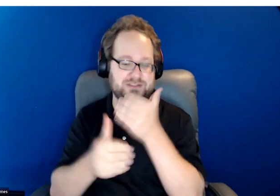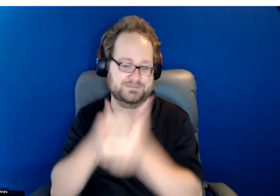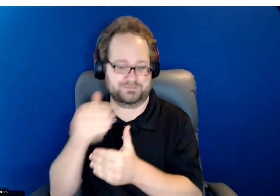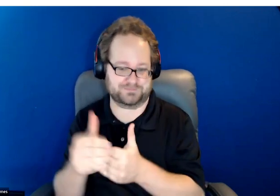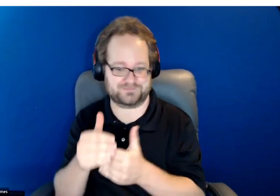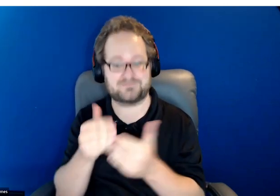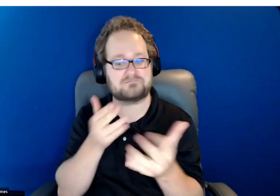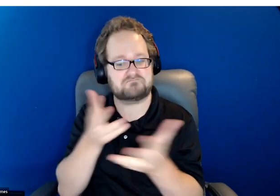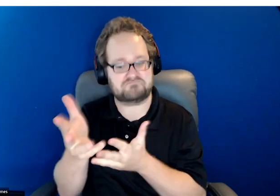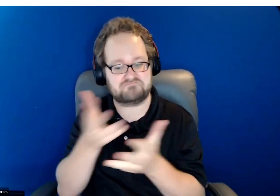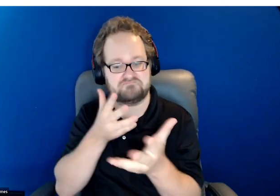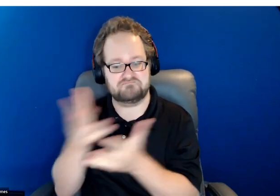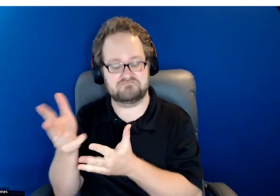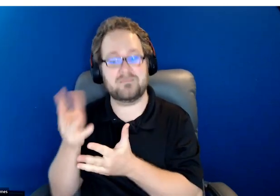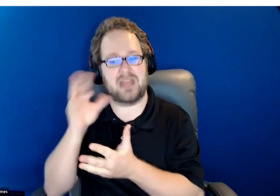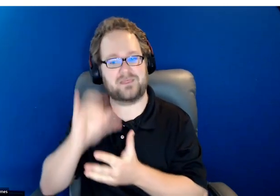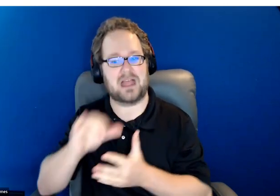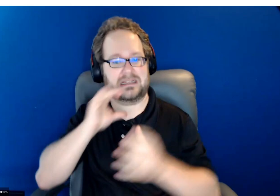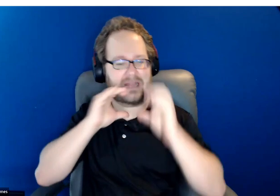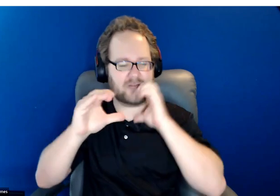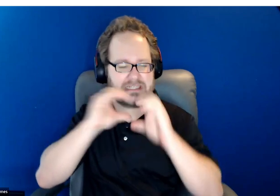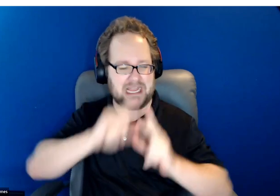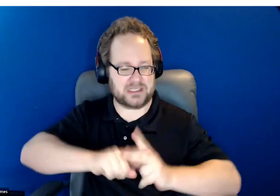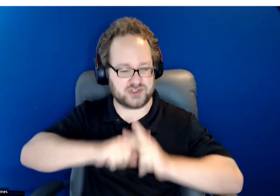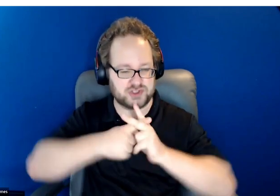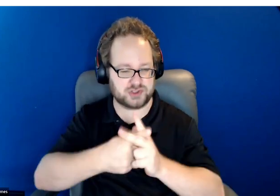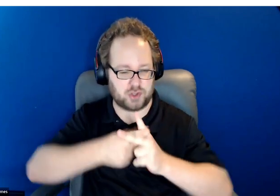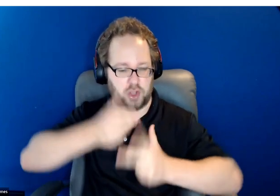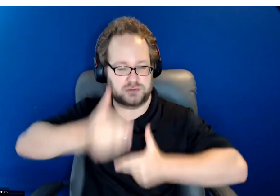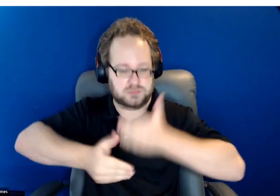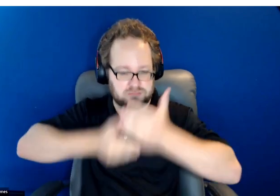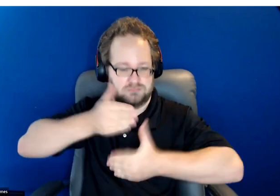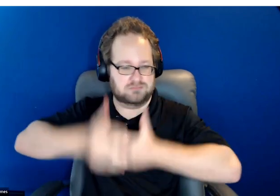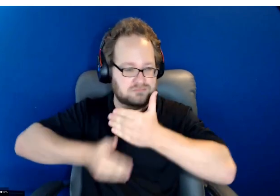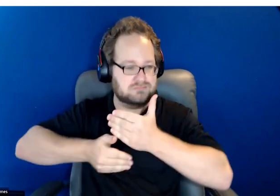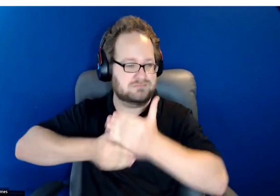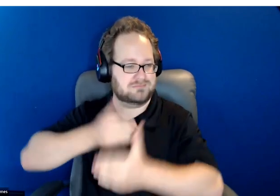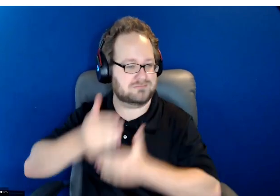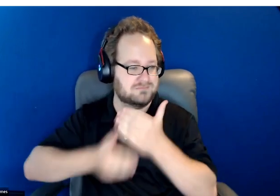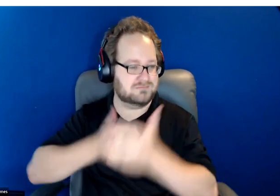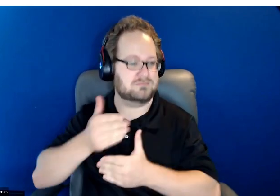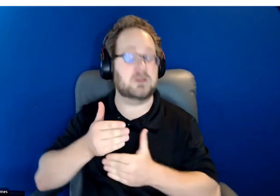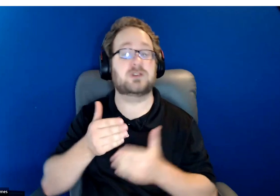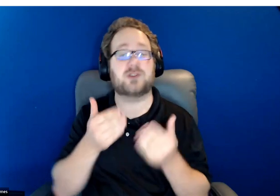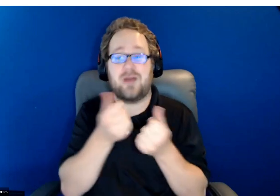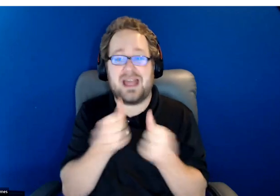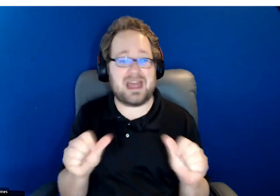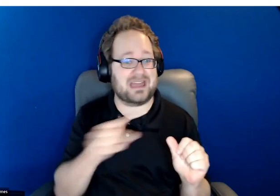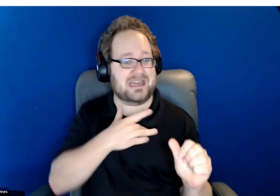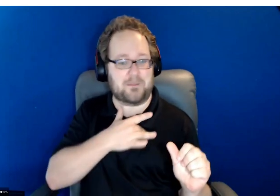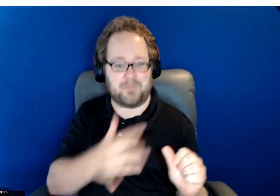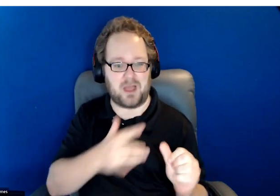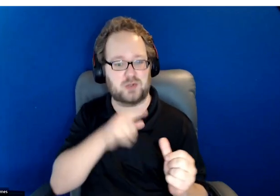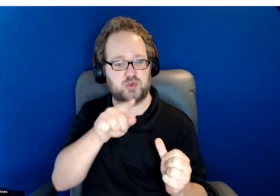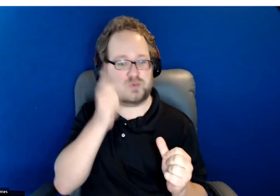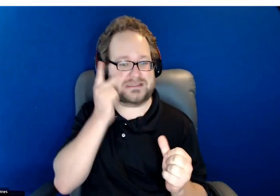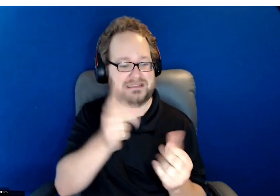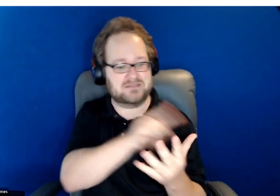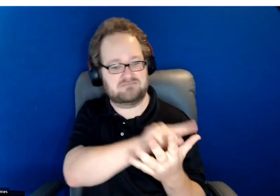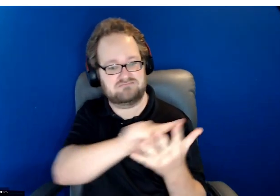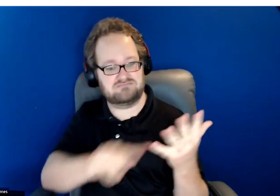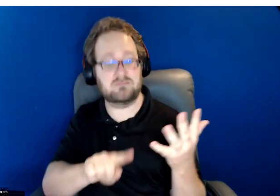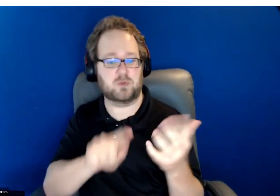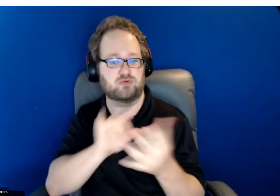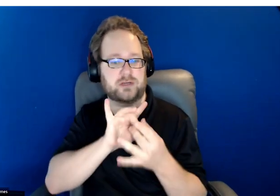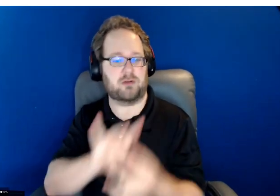how you or your organization can help to break down patterns of ageism and ableism. You can click on